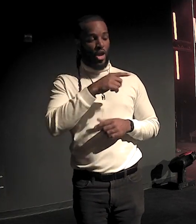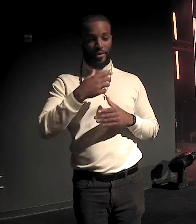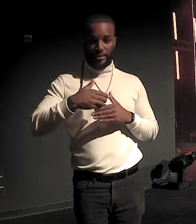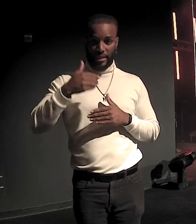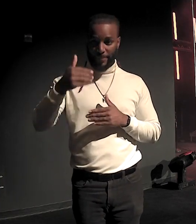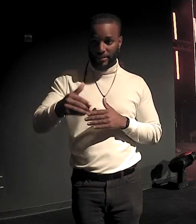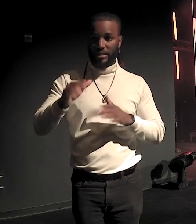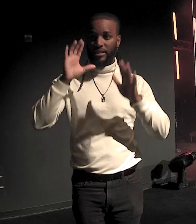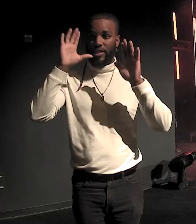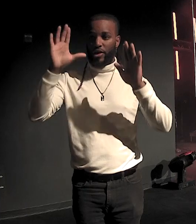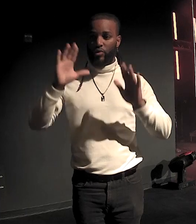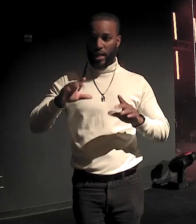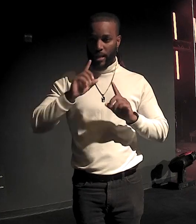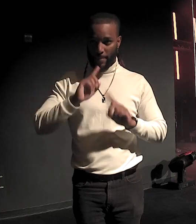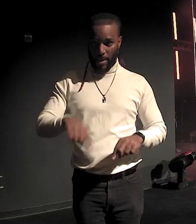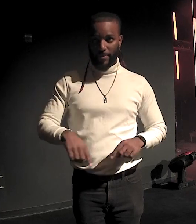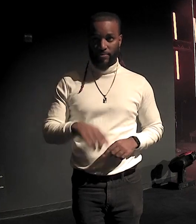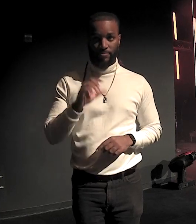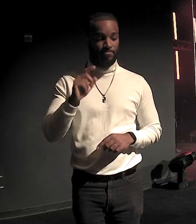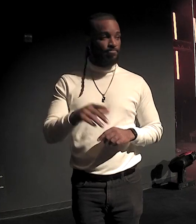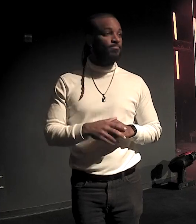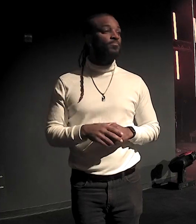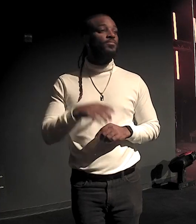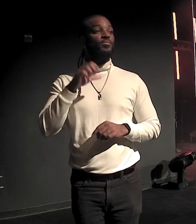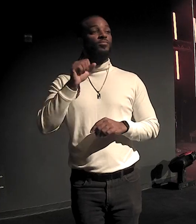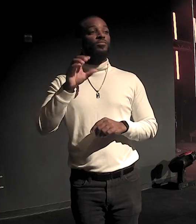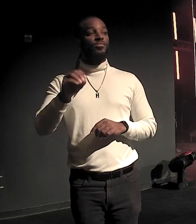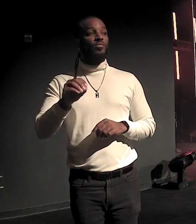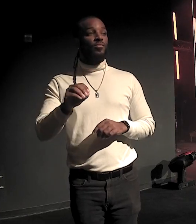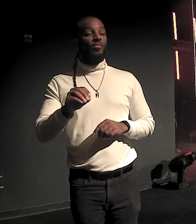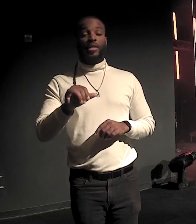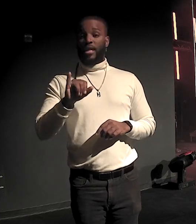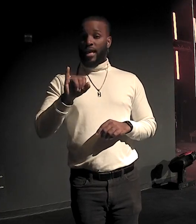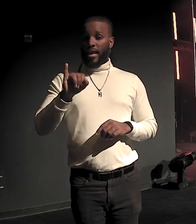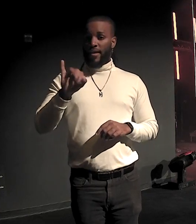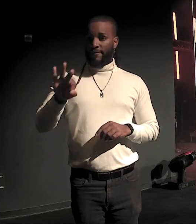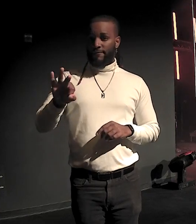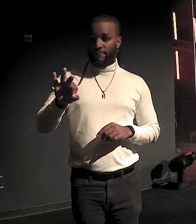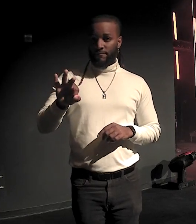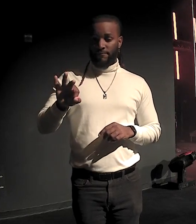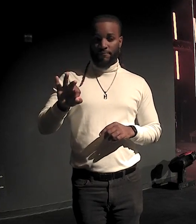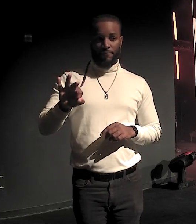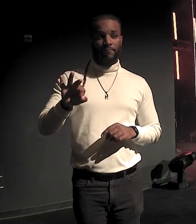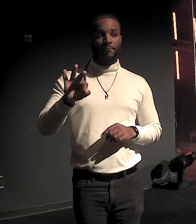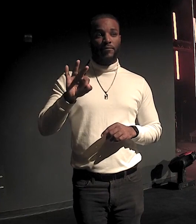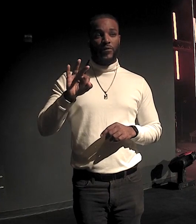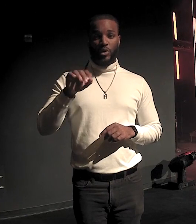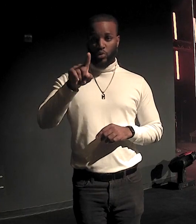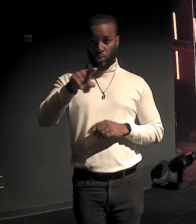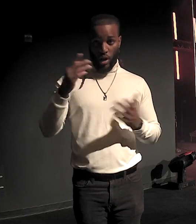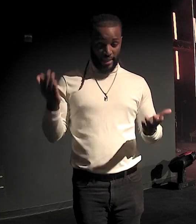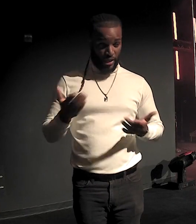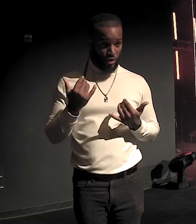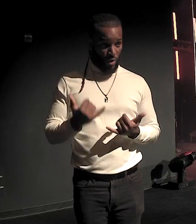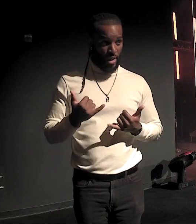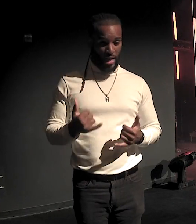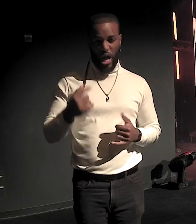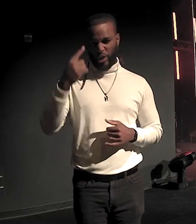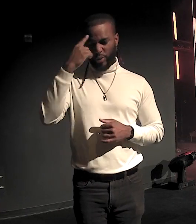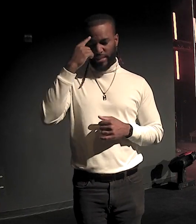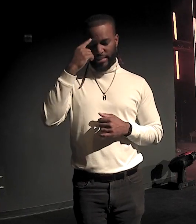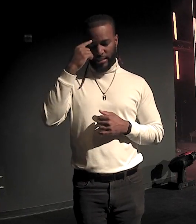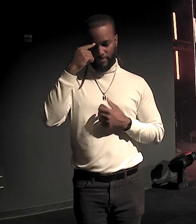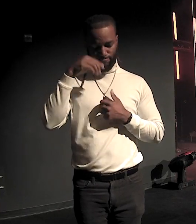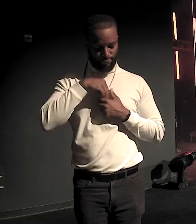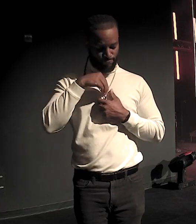that great commandment, okay? So if you are here right now and you're thinking to